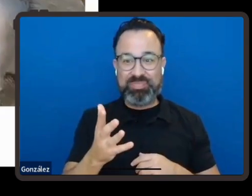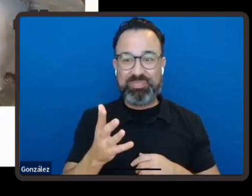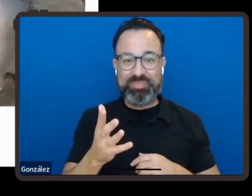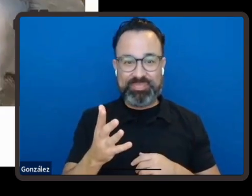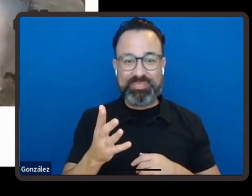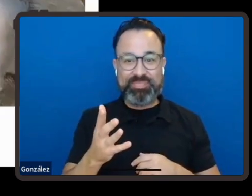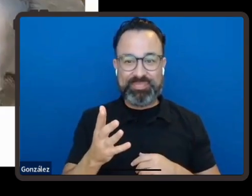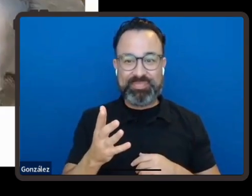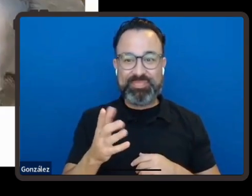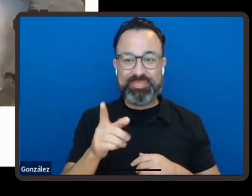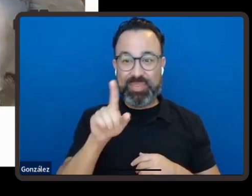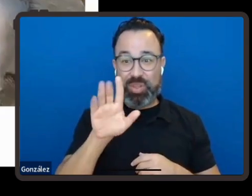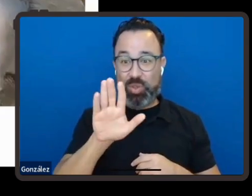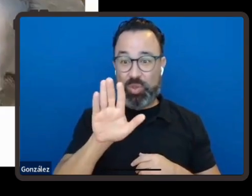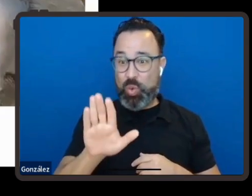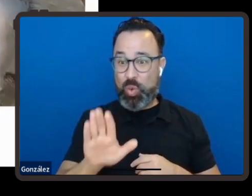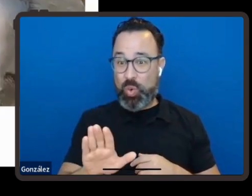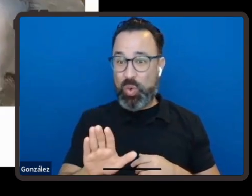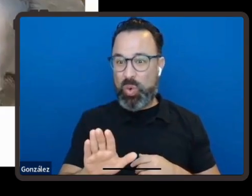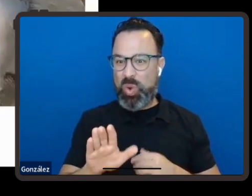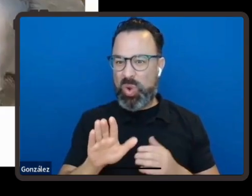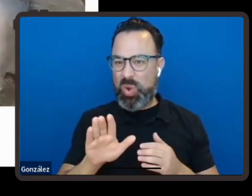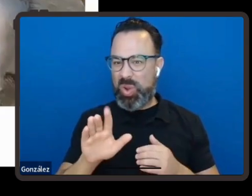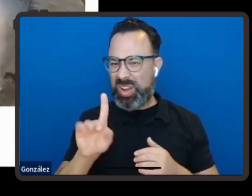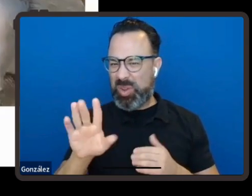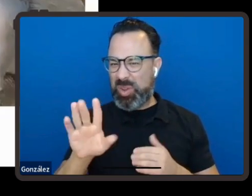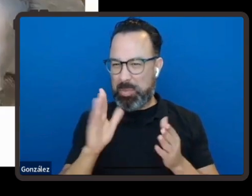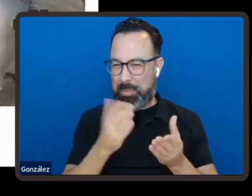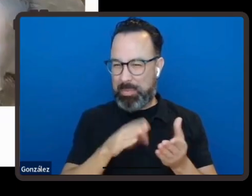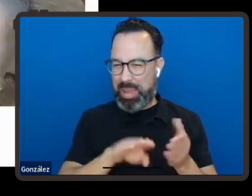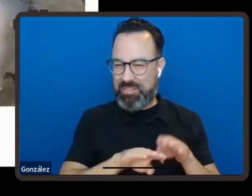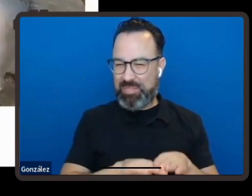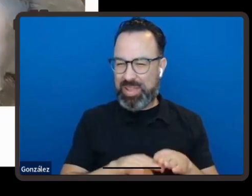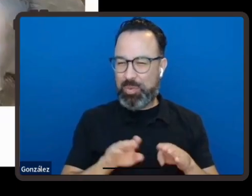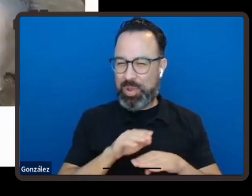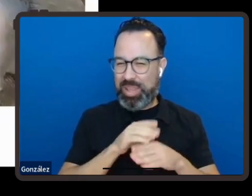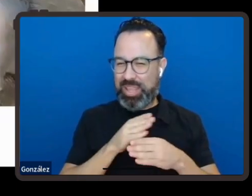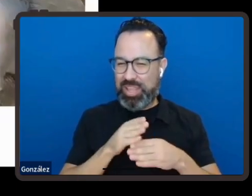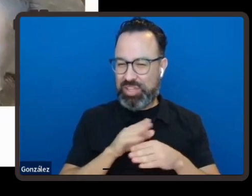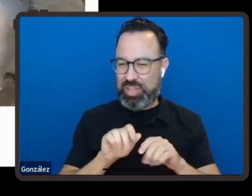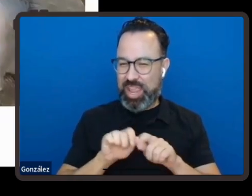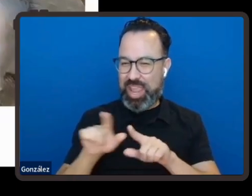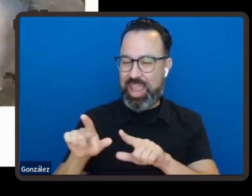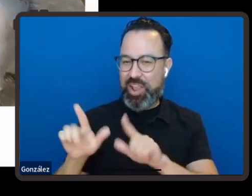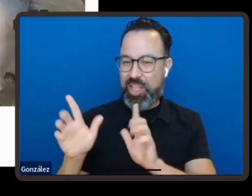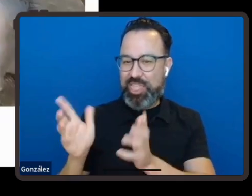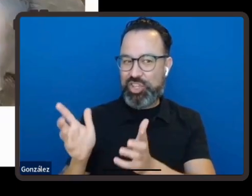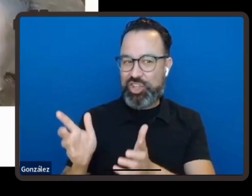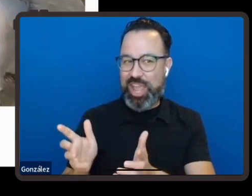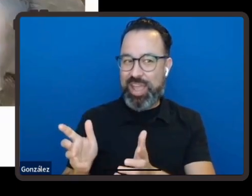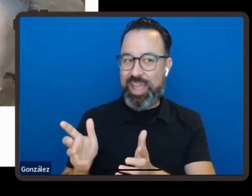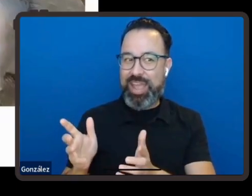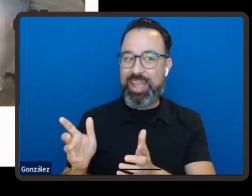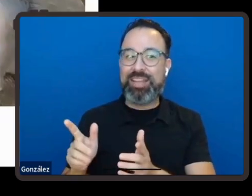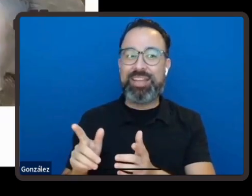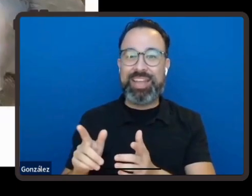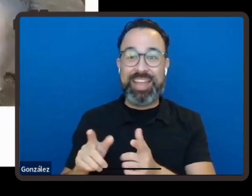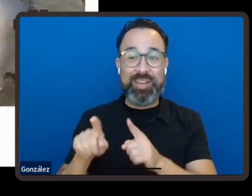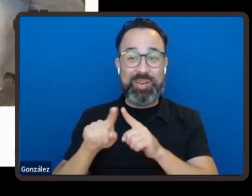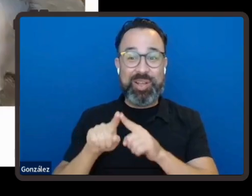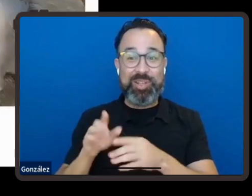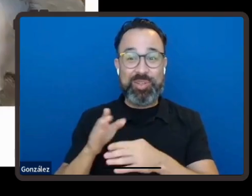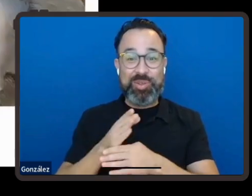your pamphlets, Dr. Kim, as you were presenting. So they were in the chat, and we're also going to share together